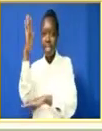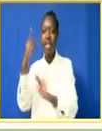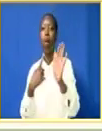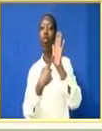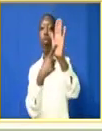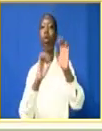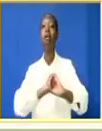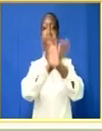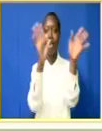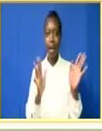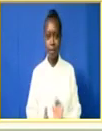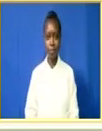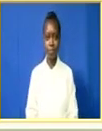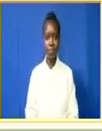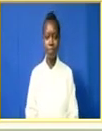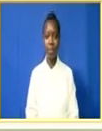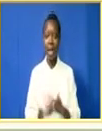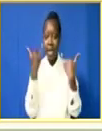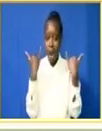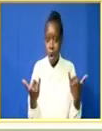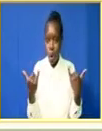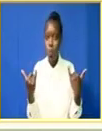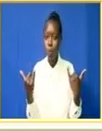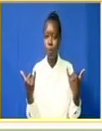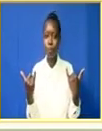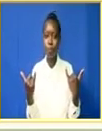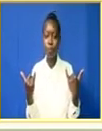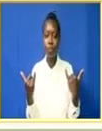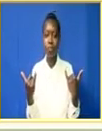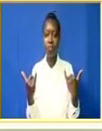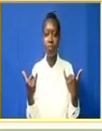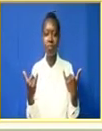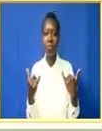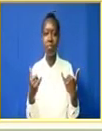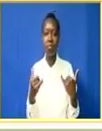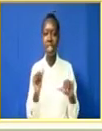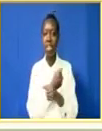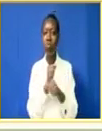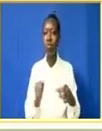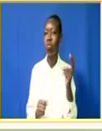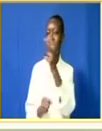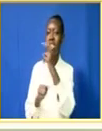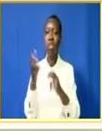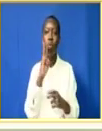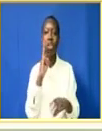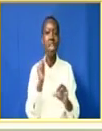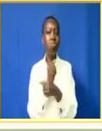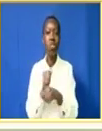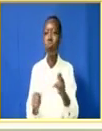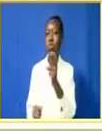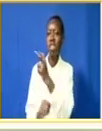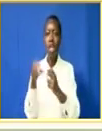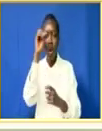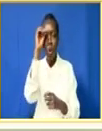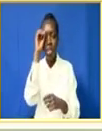are visible. Yeah. So... Despite us not seeing any water or holes, there is erosion that has occurred, right?